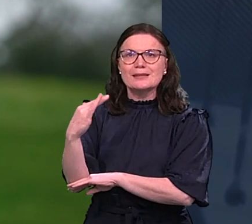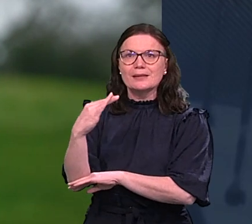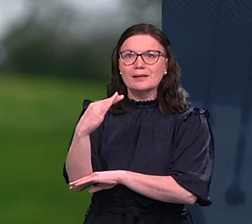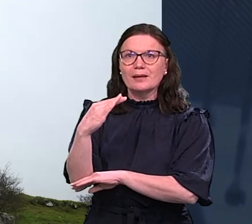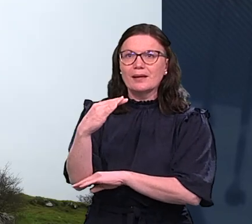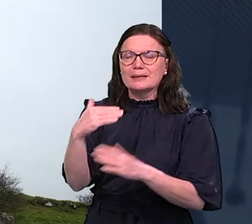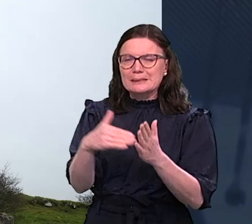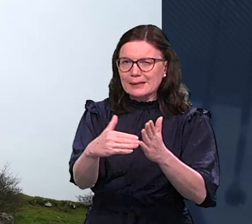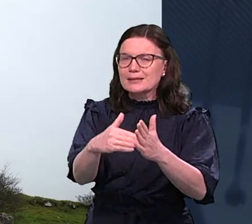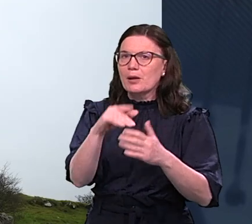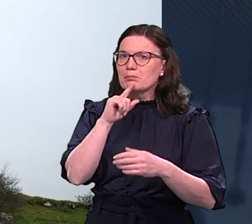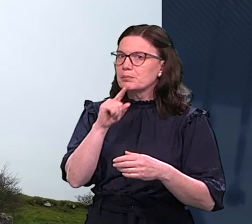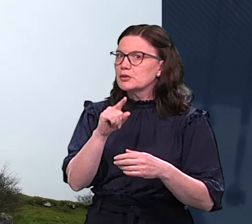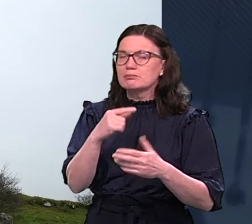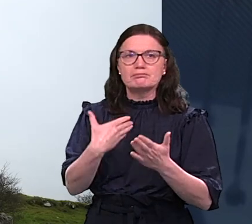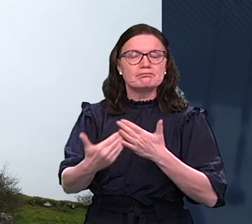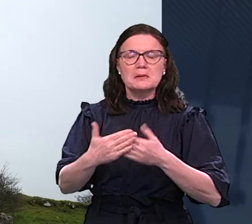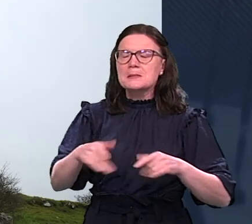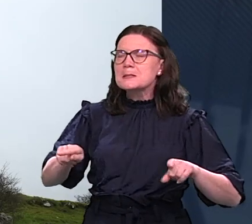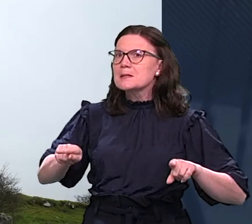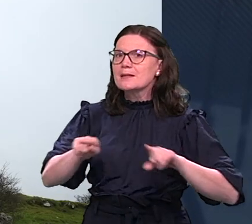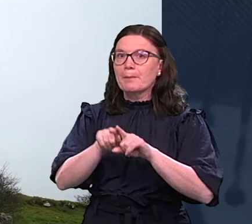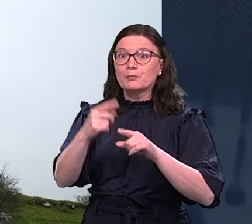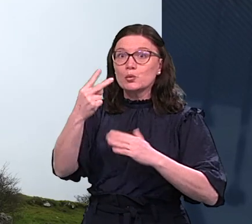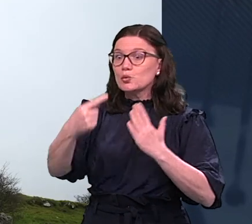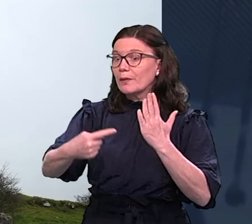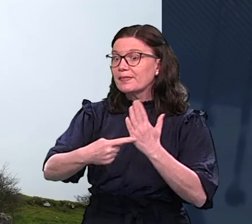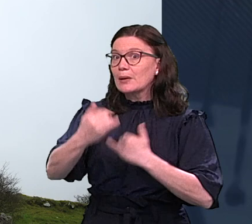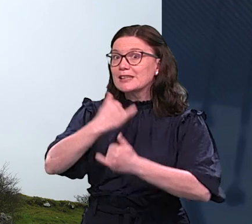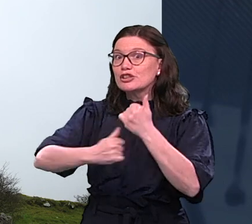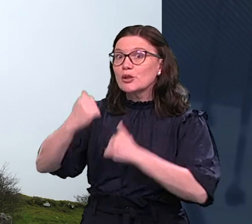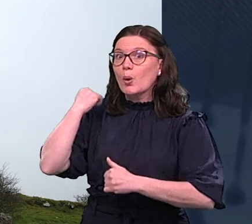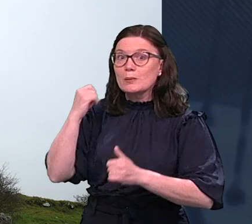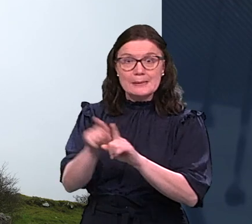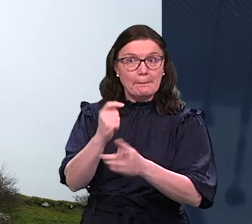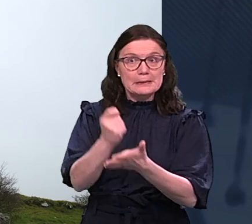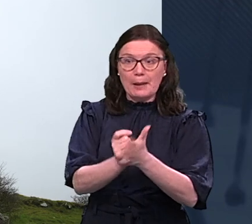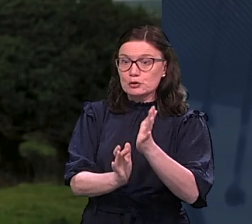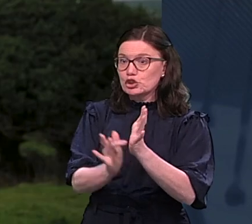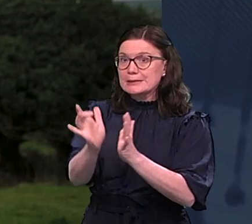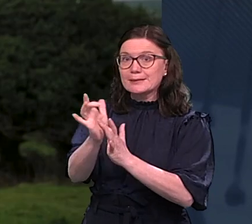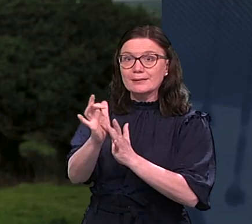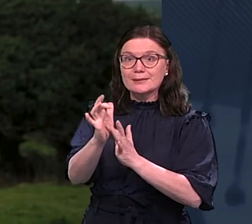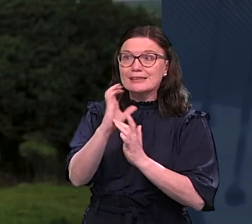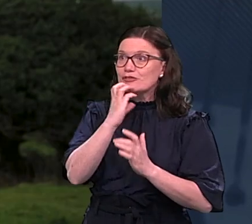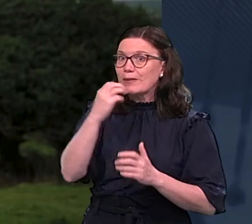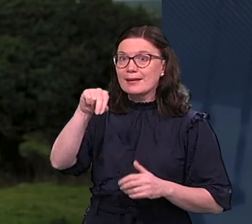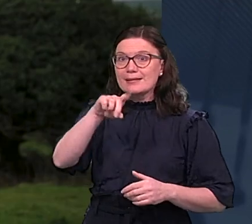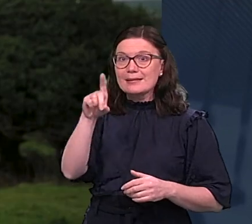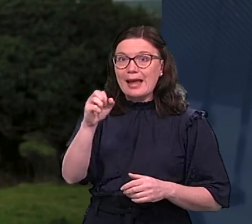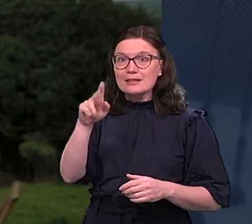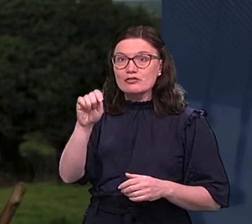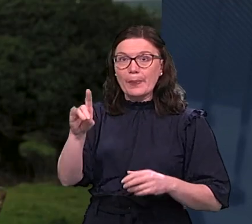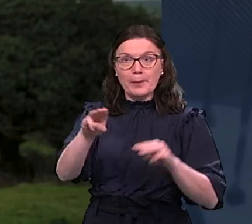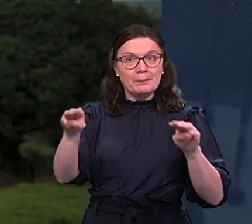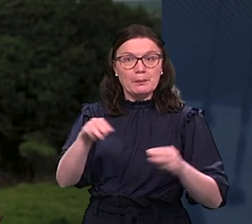that, the very same thing. 2,000 years ago, when Jesus was in Nazareth, people stood here